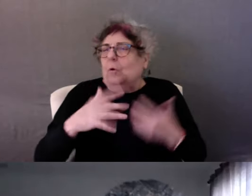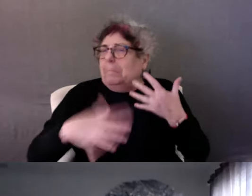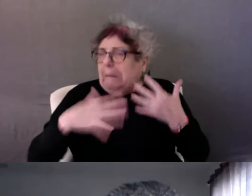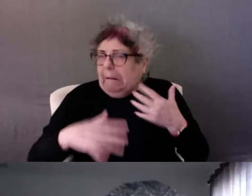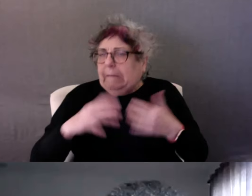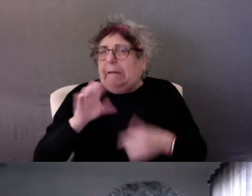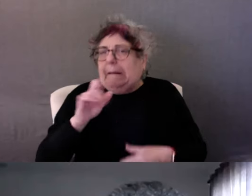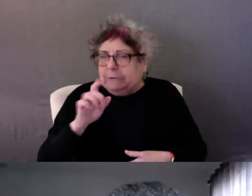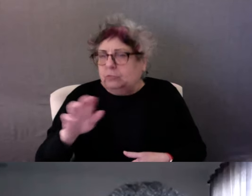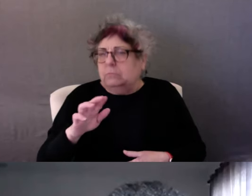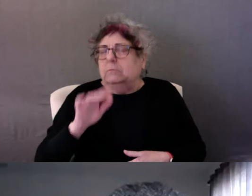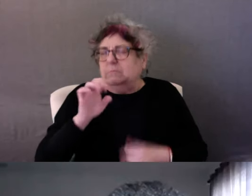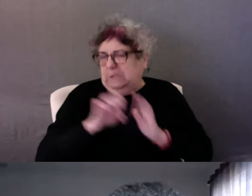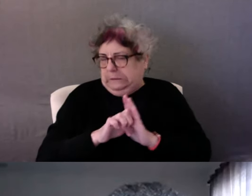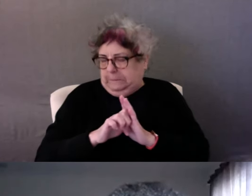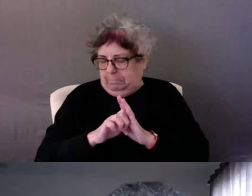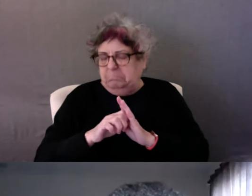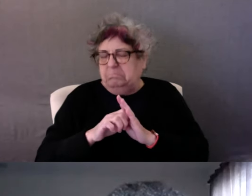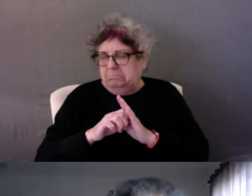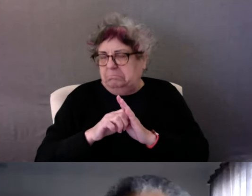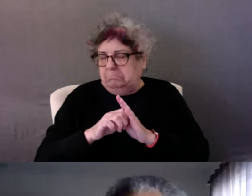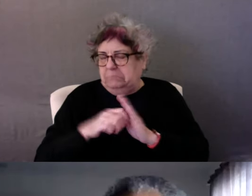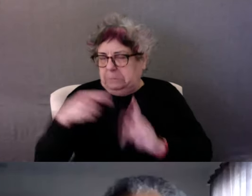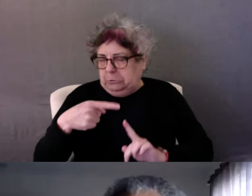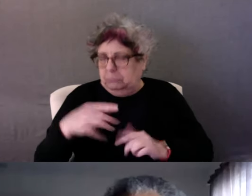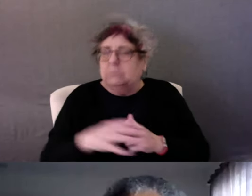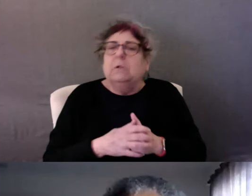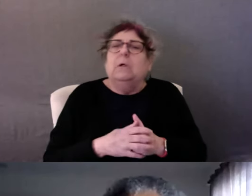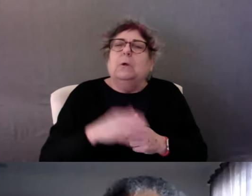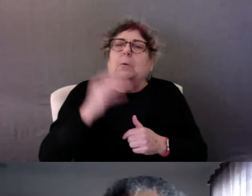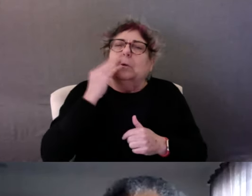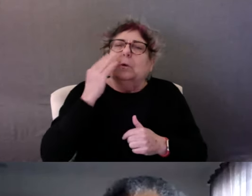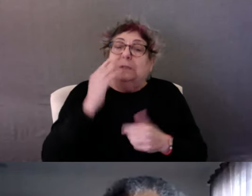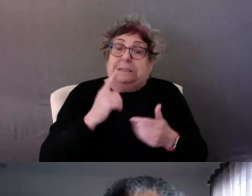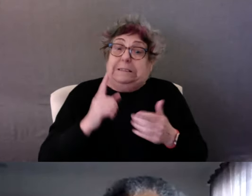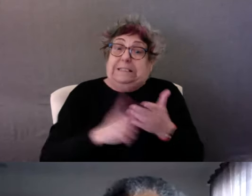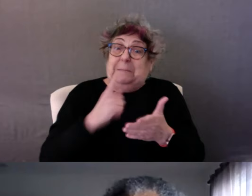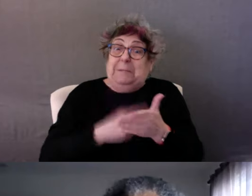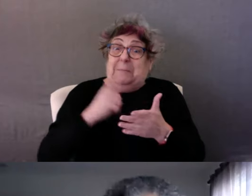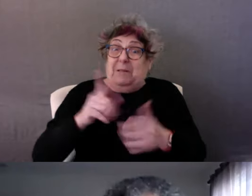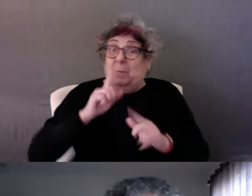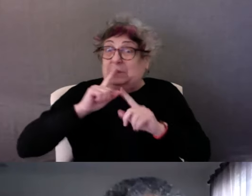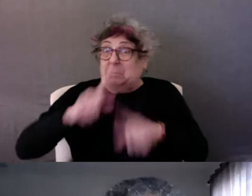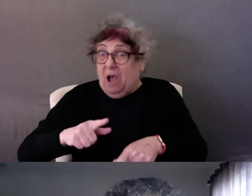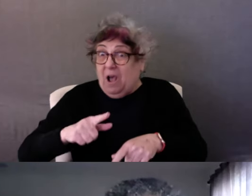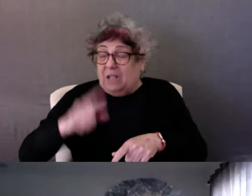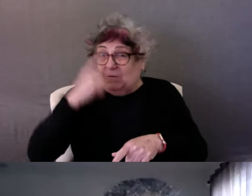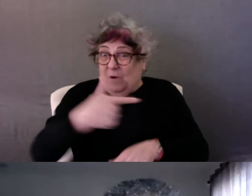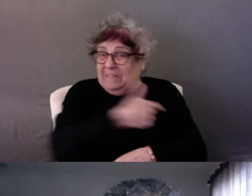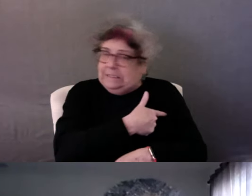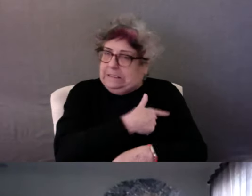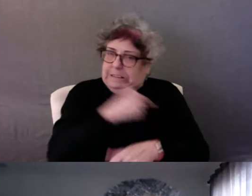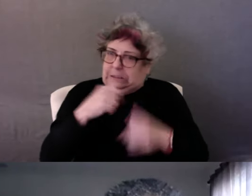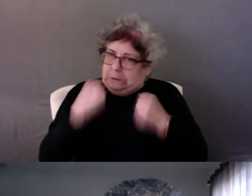from prior experience that sometimes they respond, the response to a vaccine isn't as potent, meaning they don't get as much immunity from